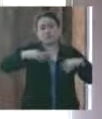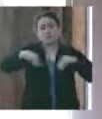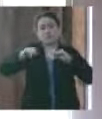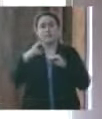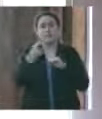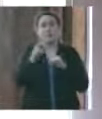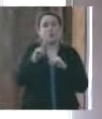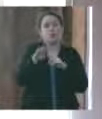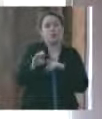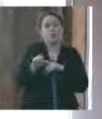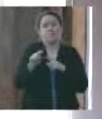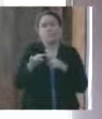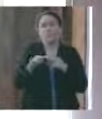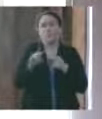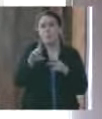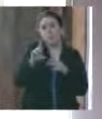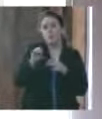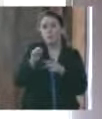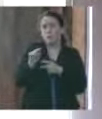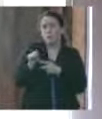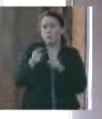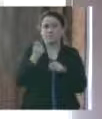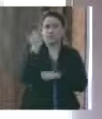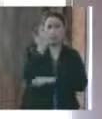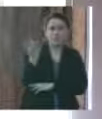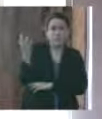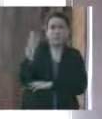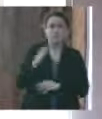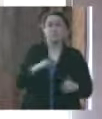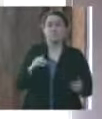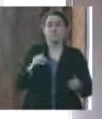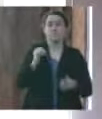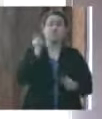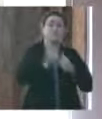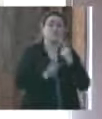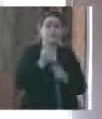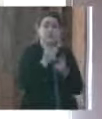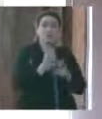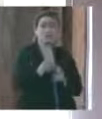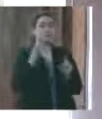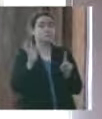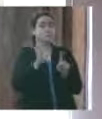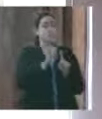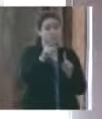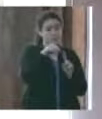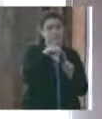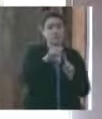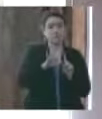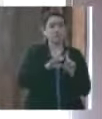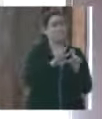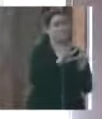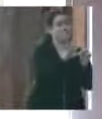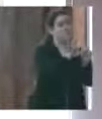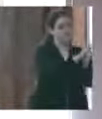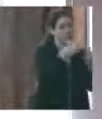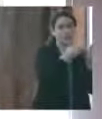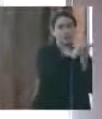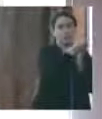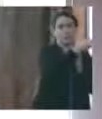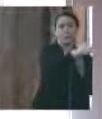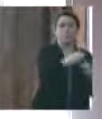forests, taking visitors into the reserves, indeed developing an entire industry around those